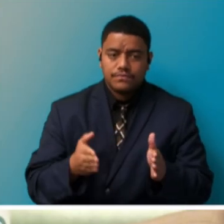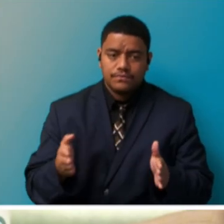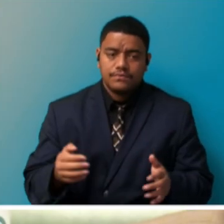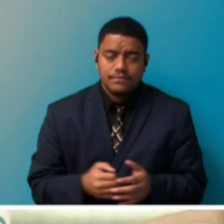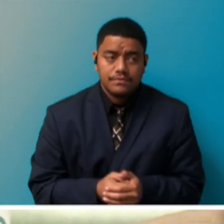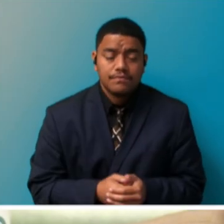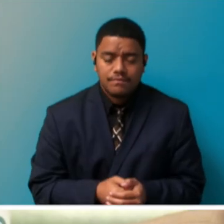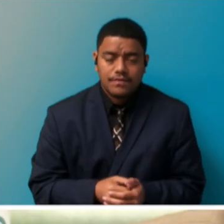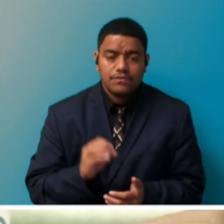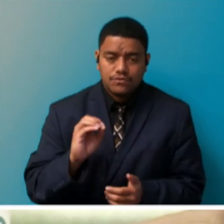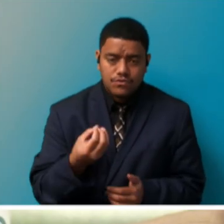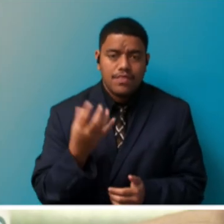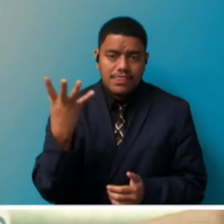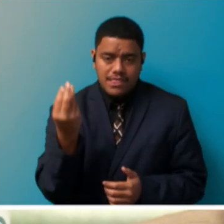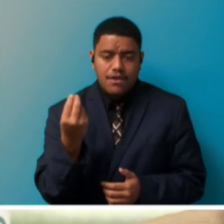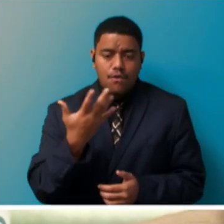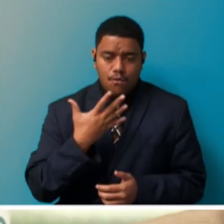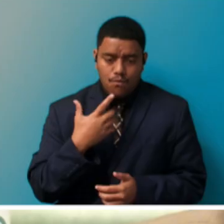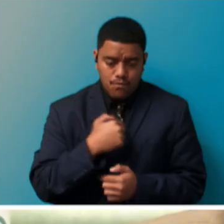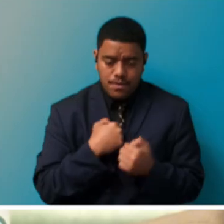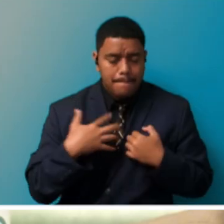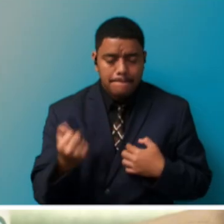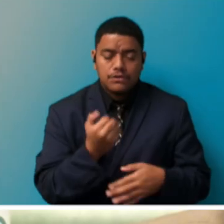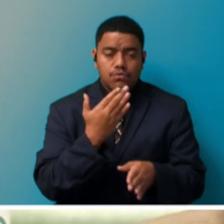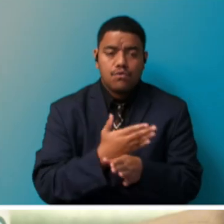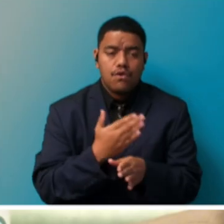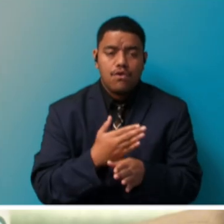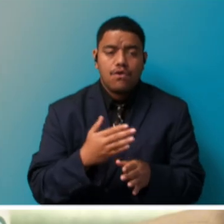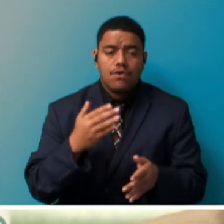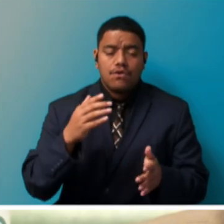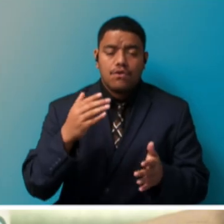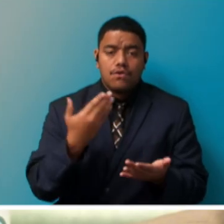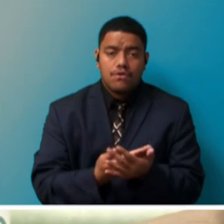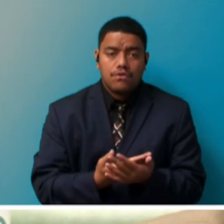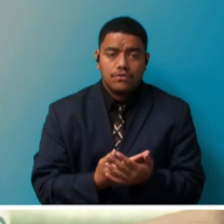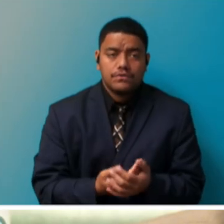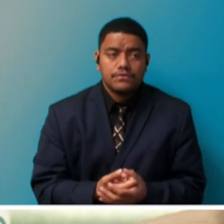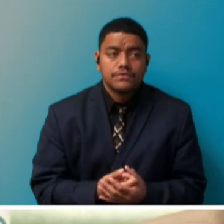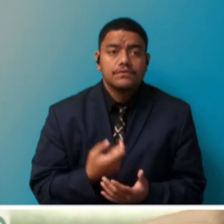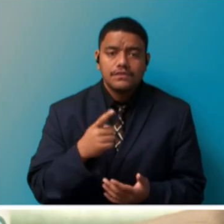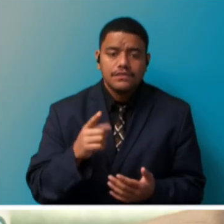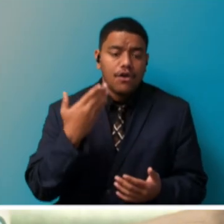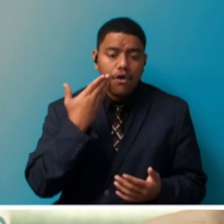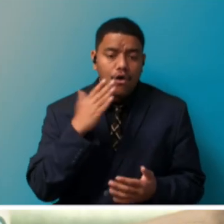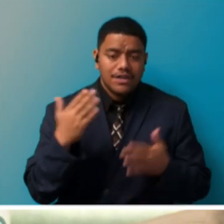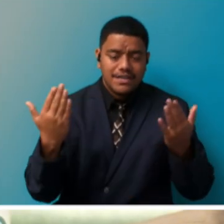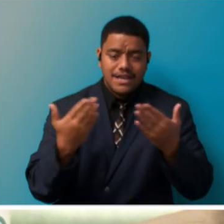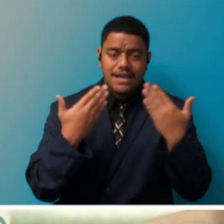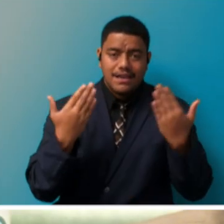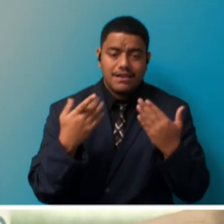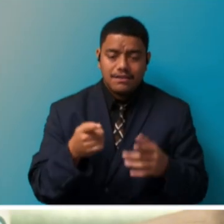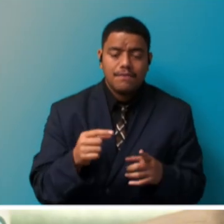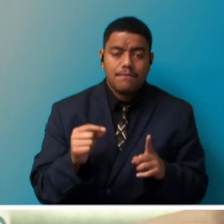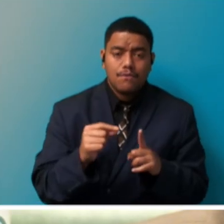Honourable Speaker, that we need to work on. That includes the hot air treatment as well of the products out